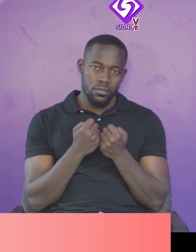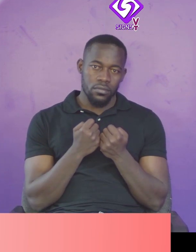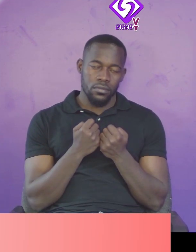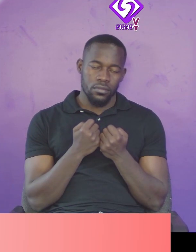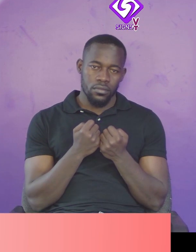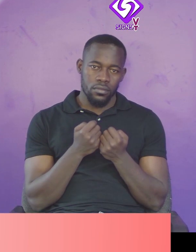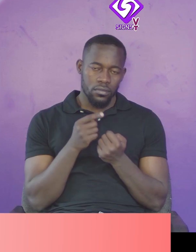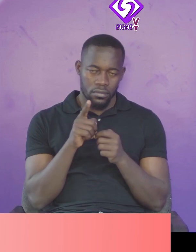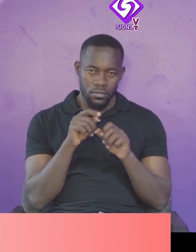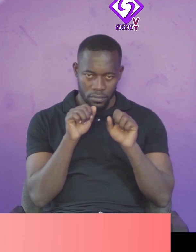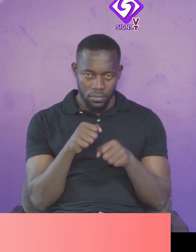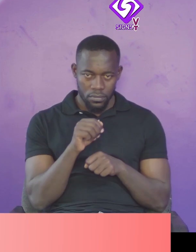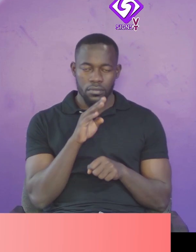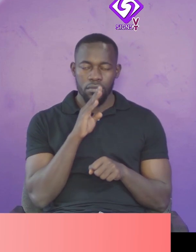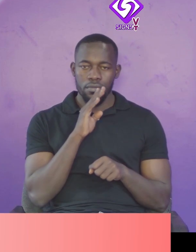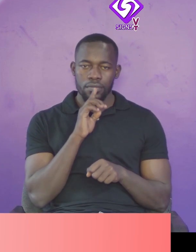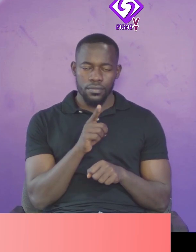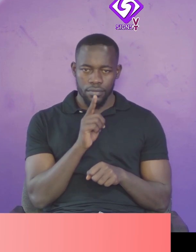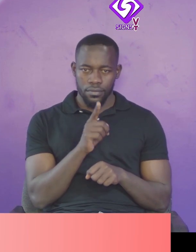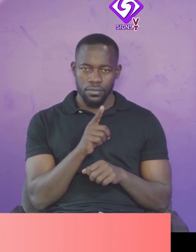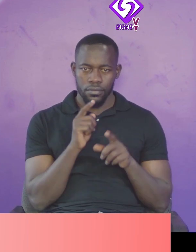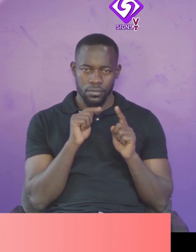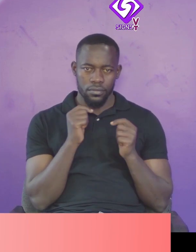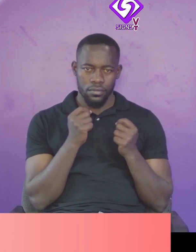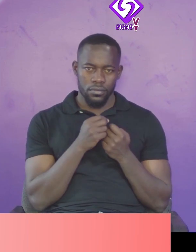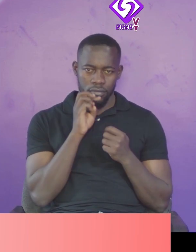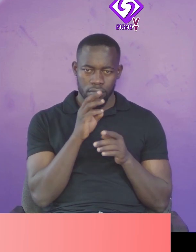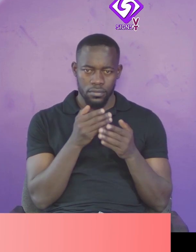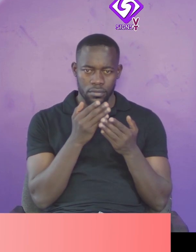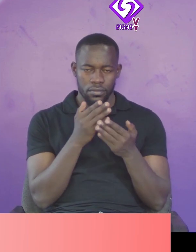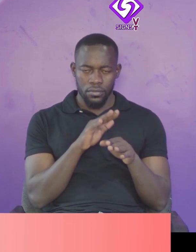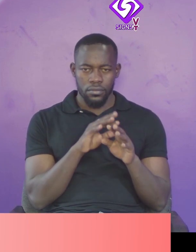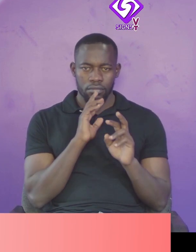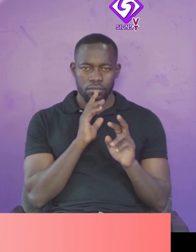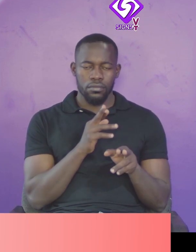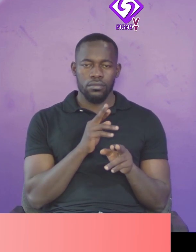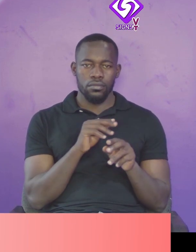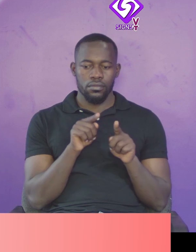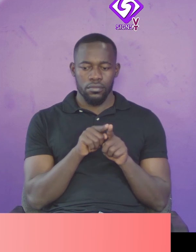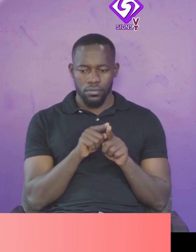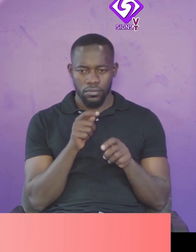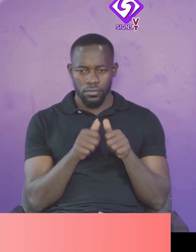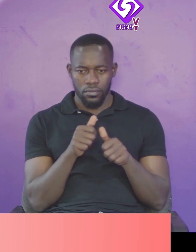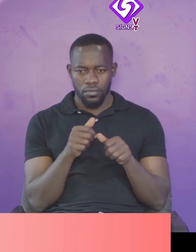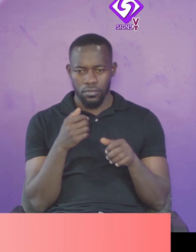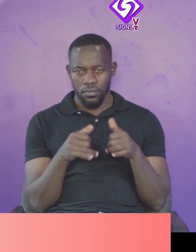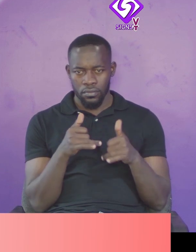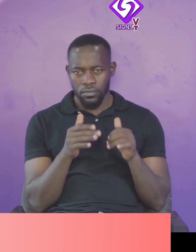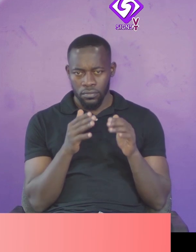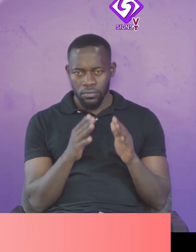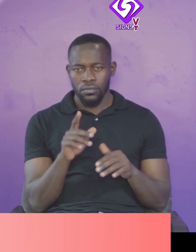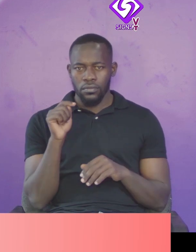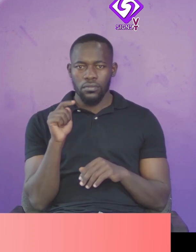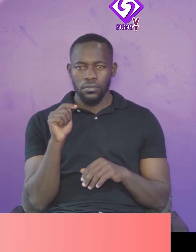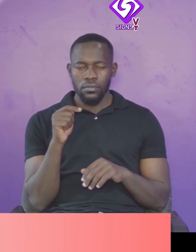you can be sure this is a team that will bring results. And the kind of players that Tottenham